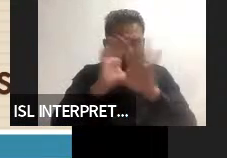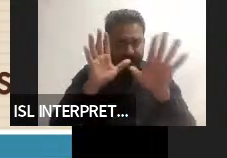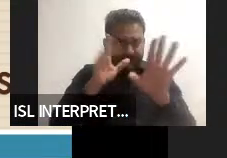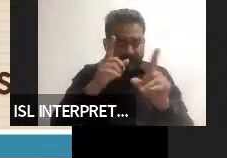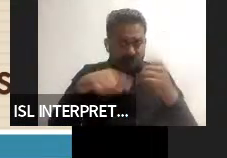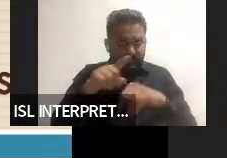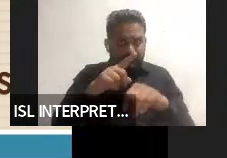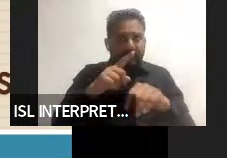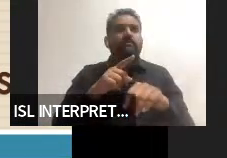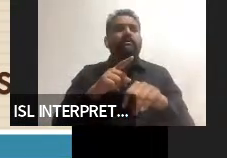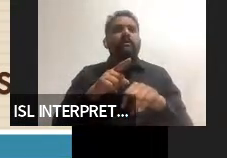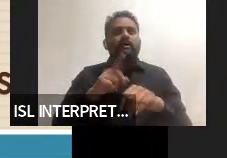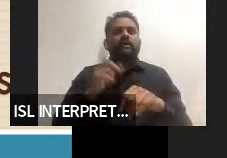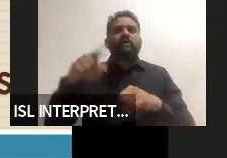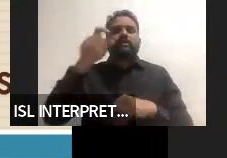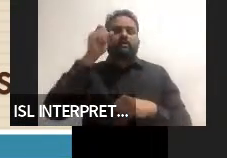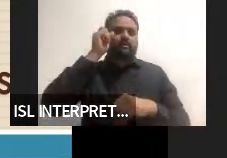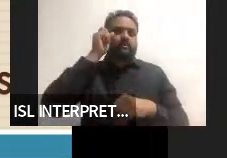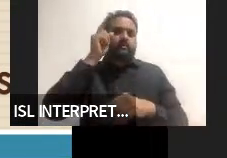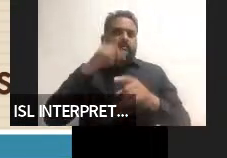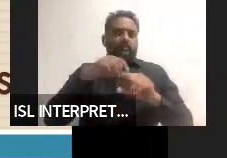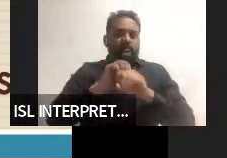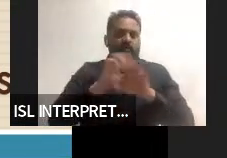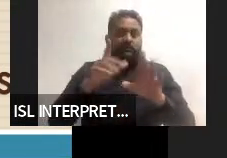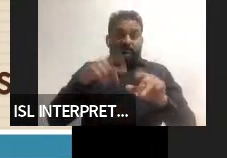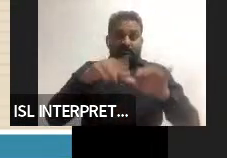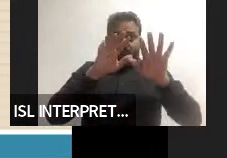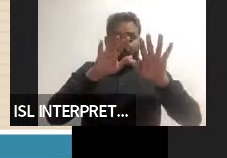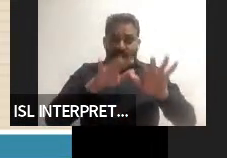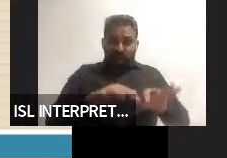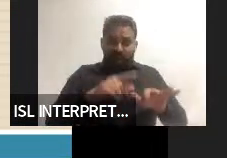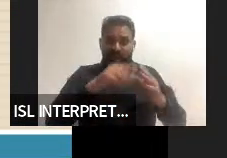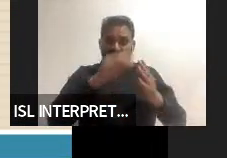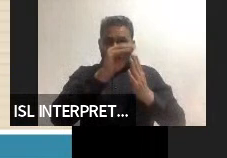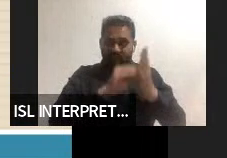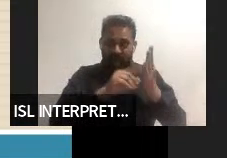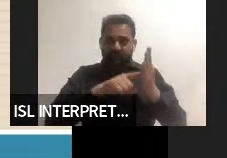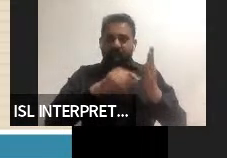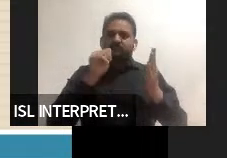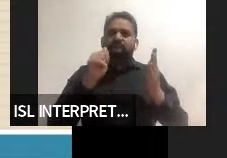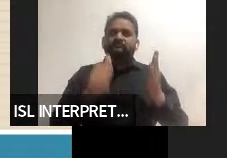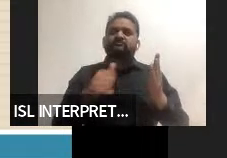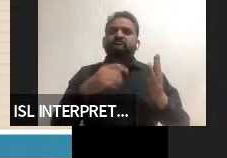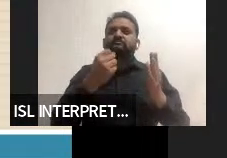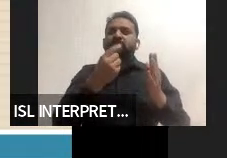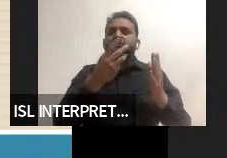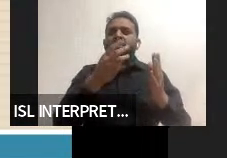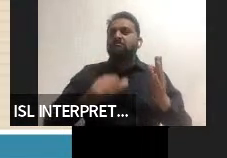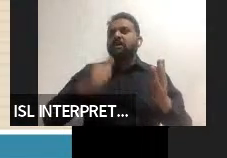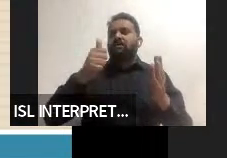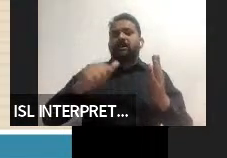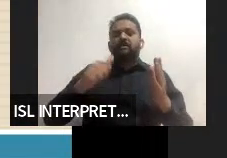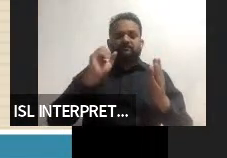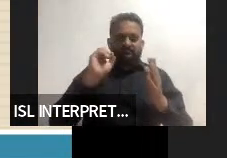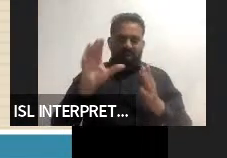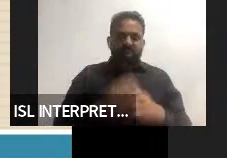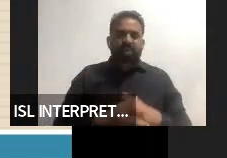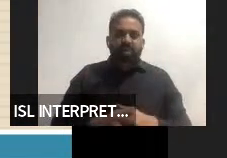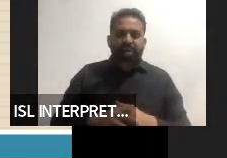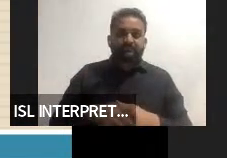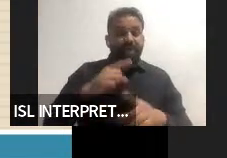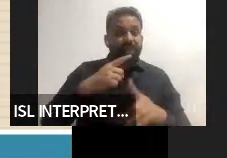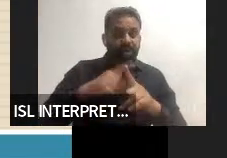to understand, then your writing is good and you will get your due marks in that one. We also